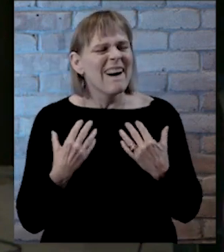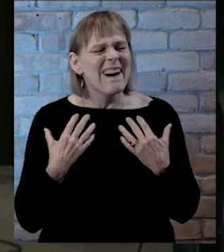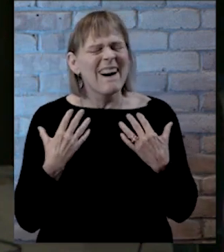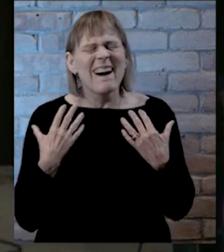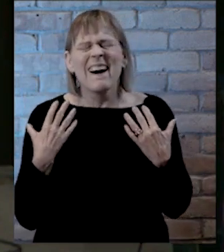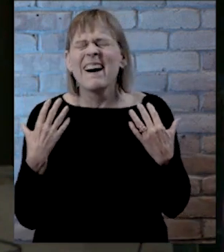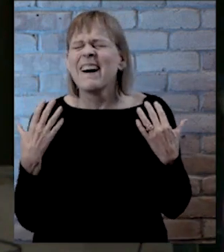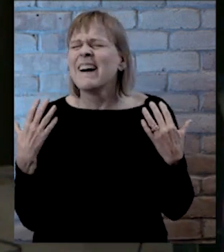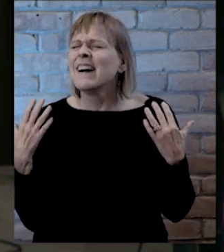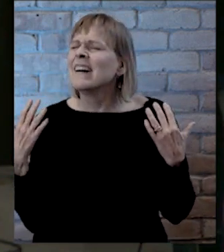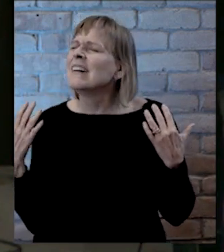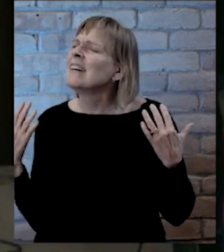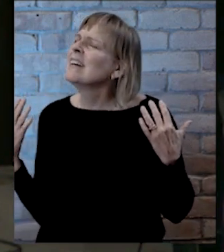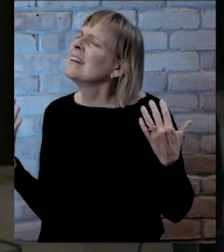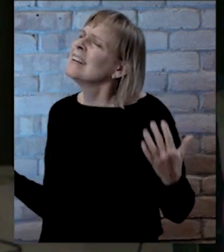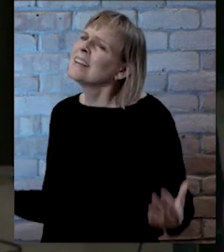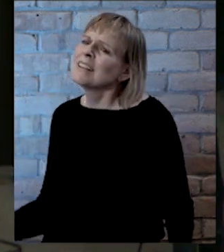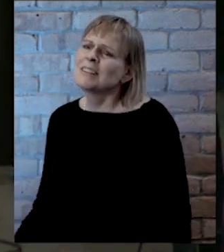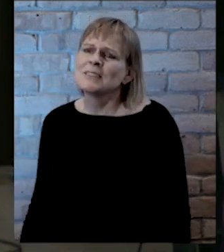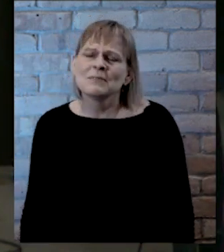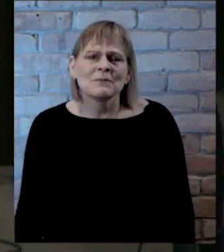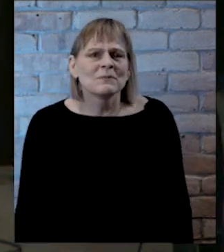said, face to